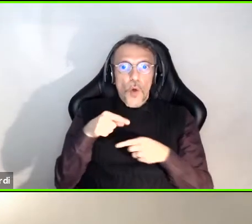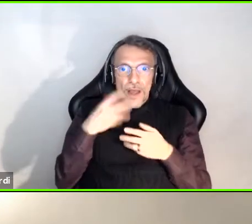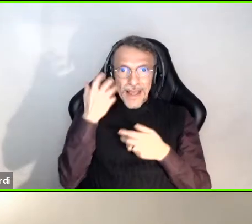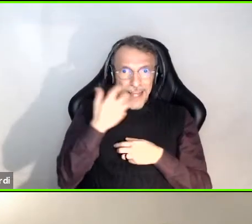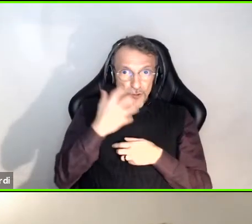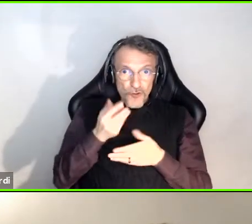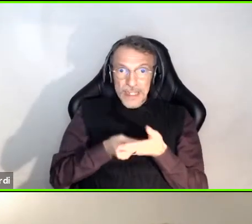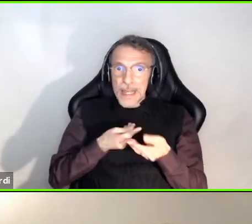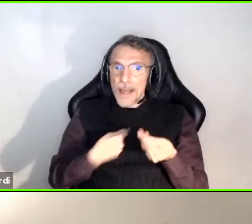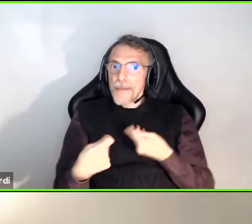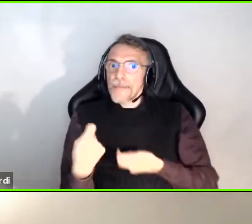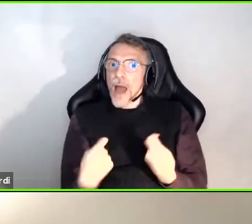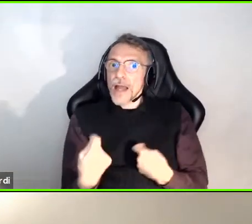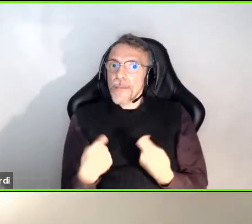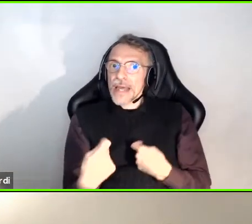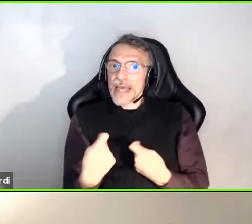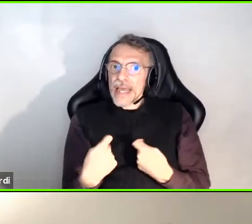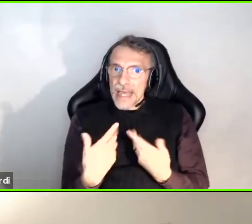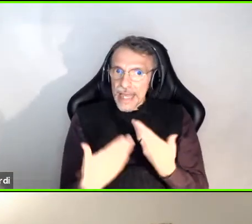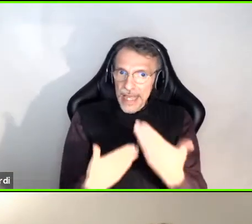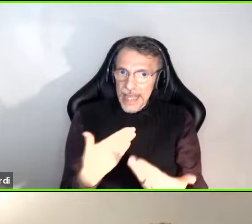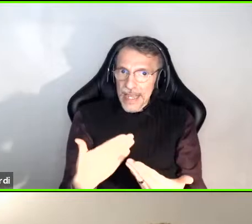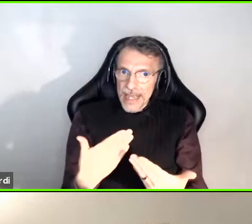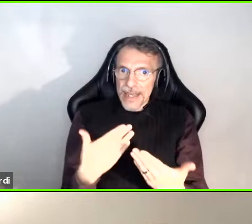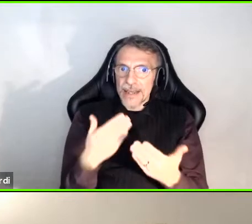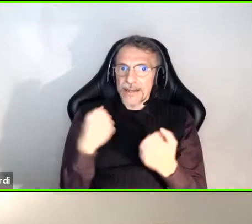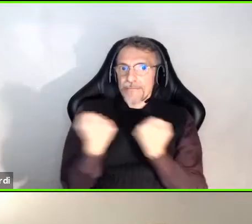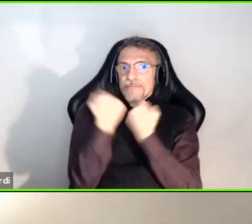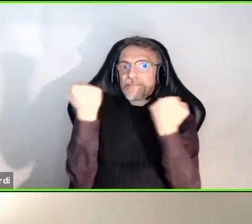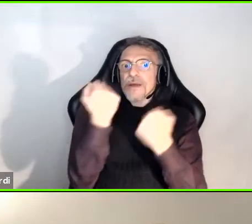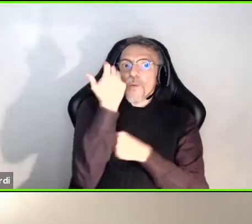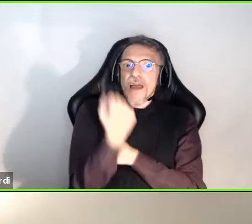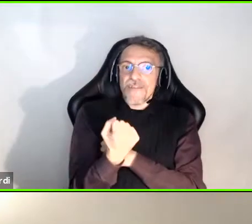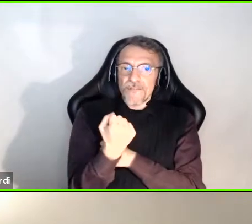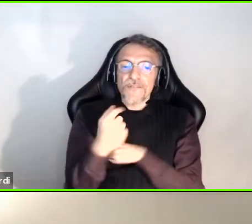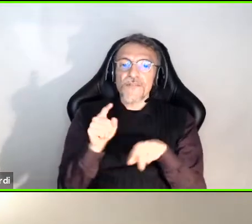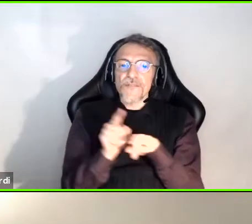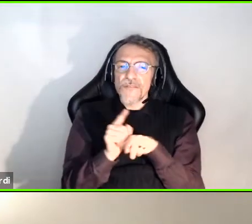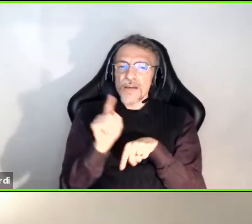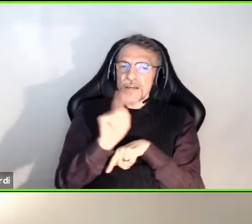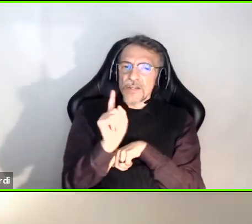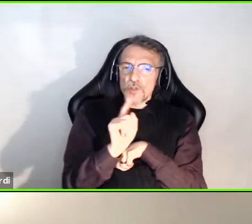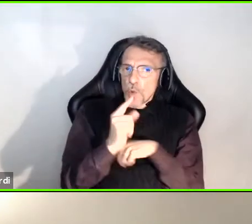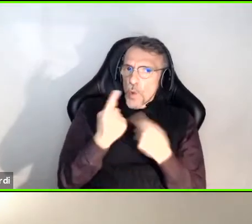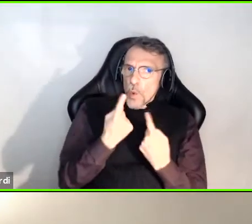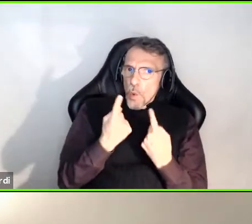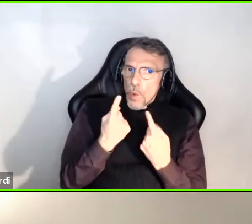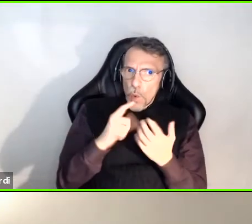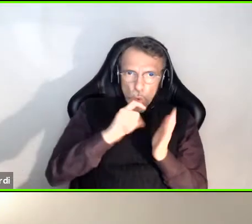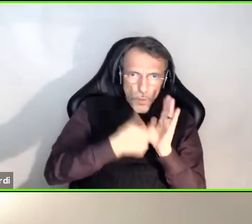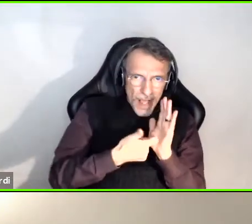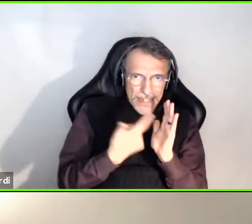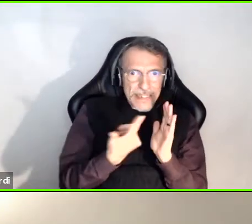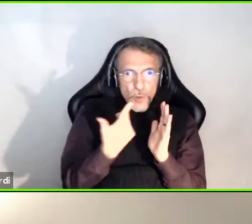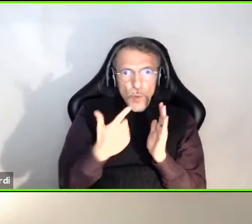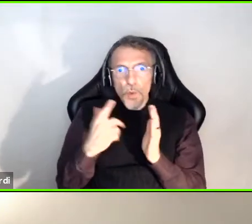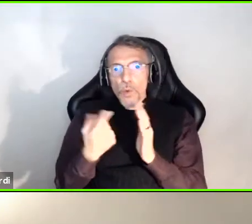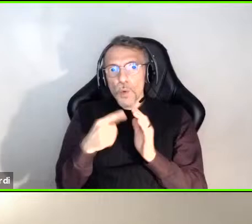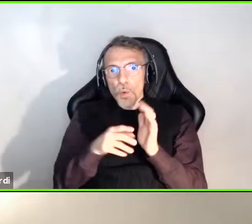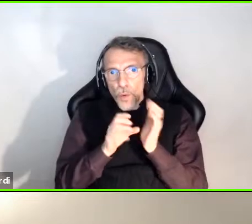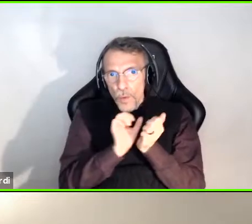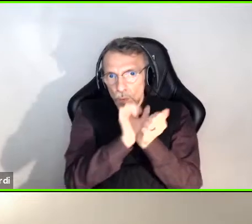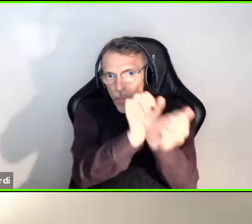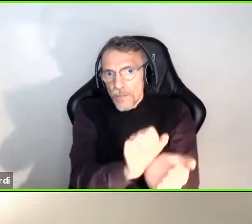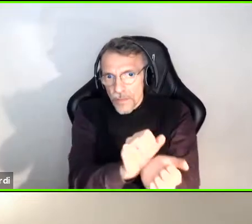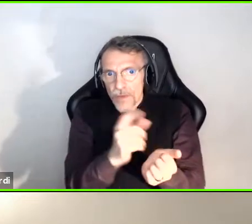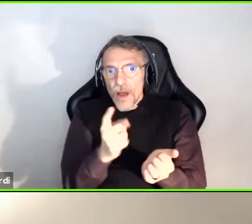the multitude of actors that are there when it comes to who creditors are, you know, the traditional IFIs